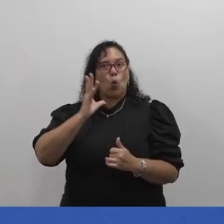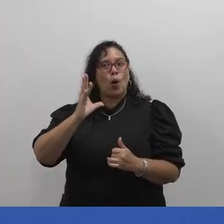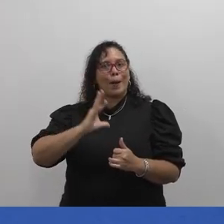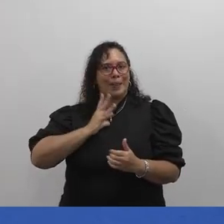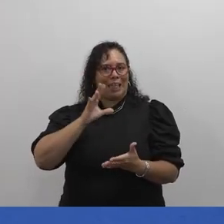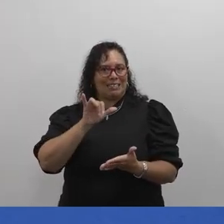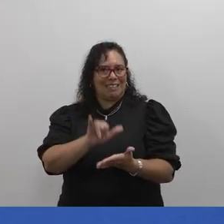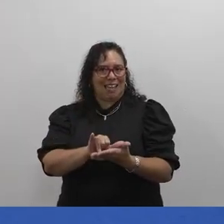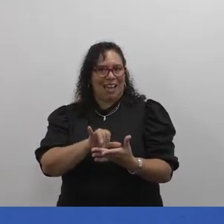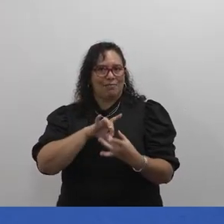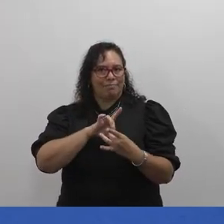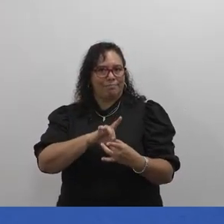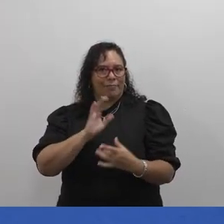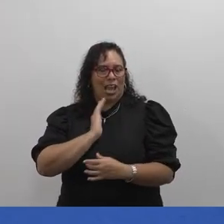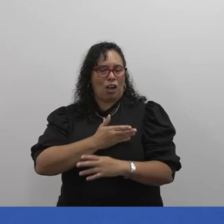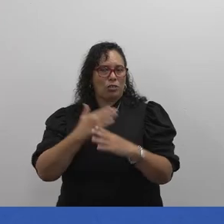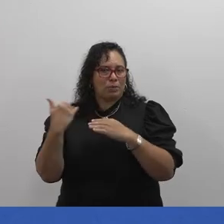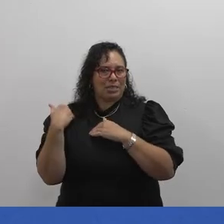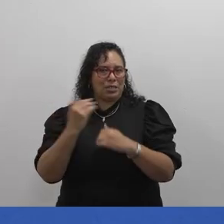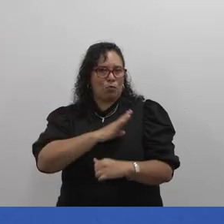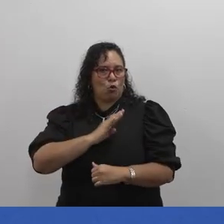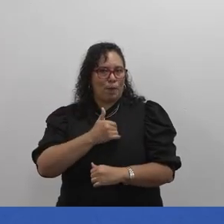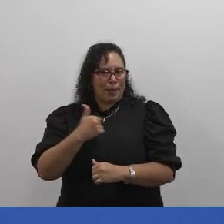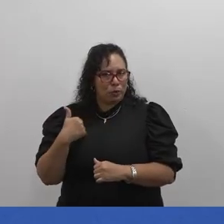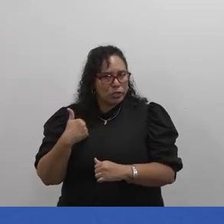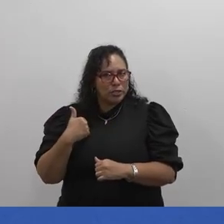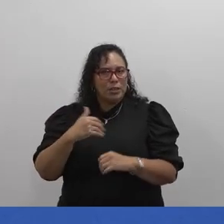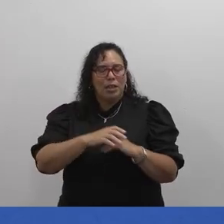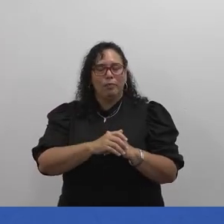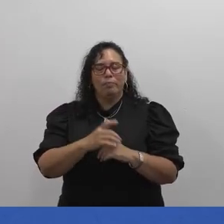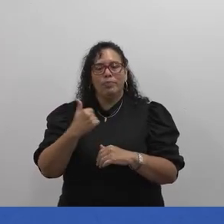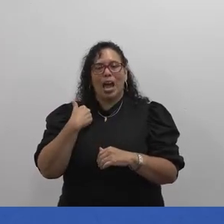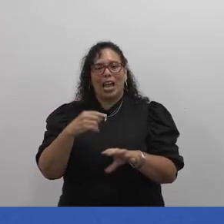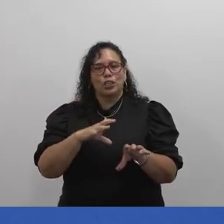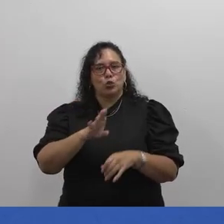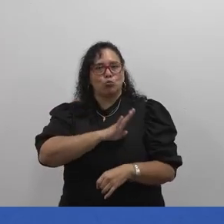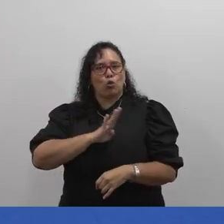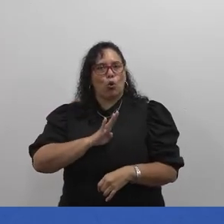that as part of our responsibility as board members